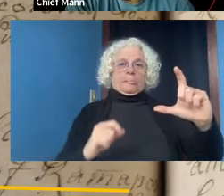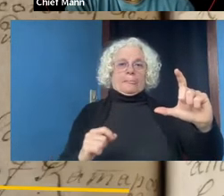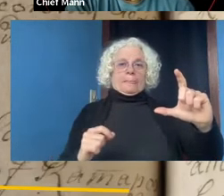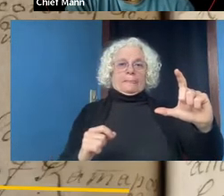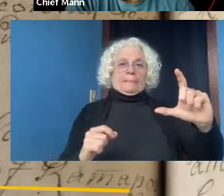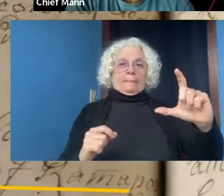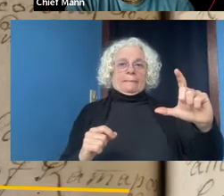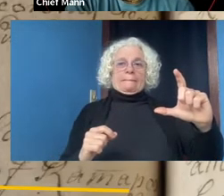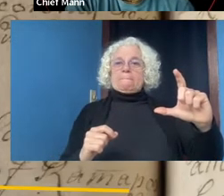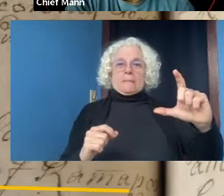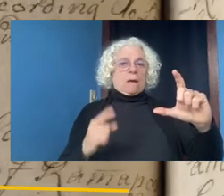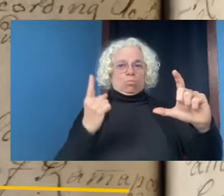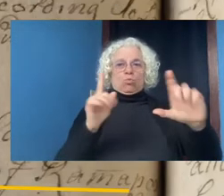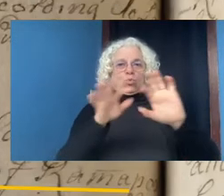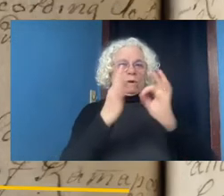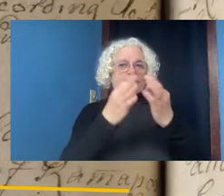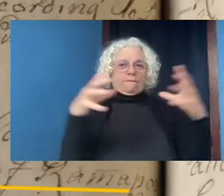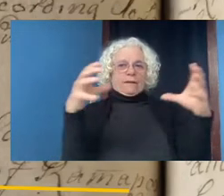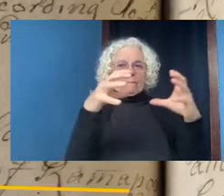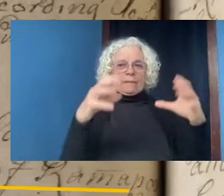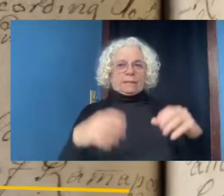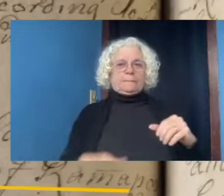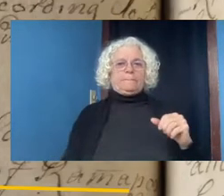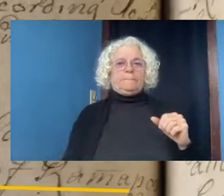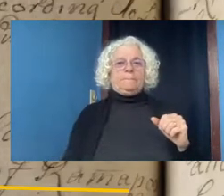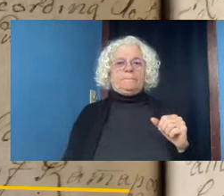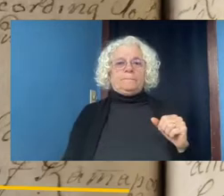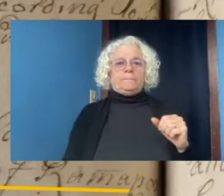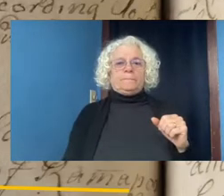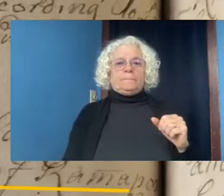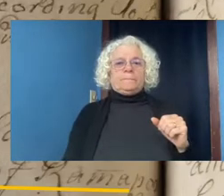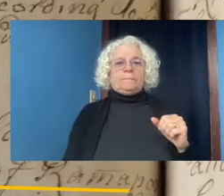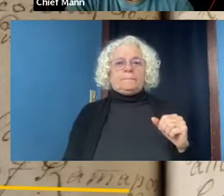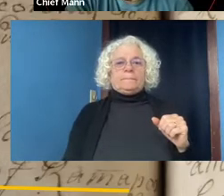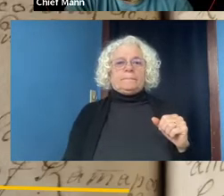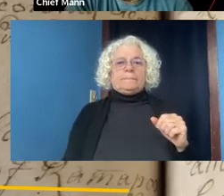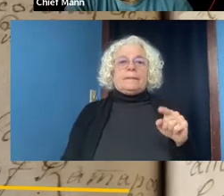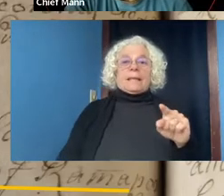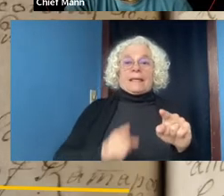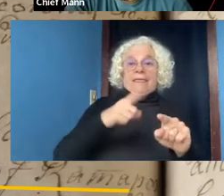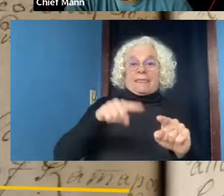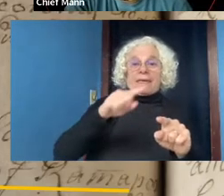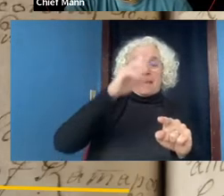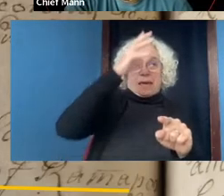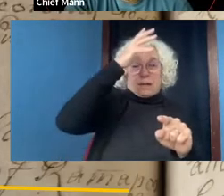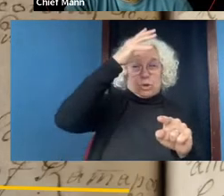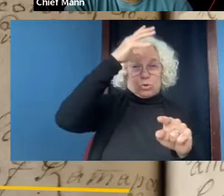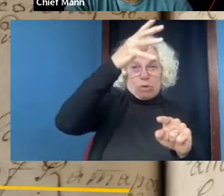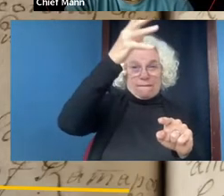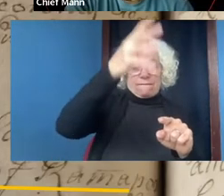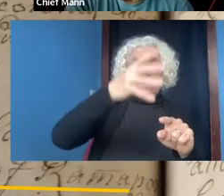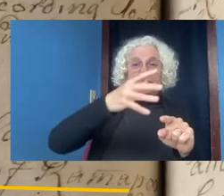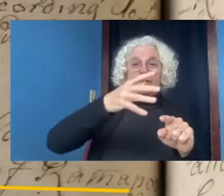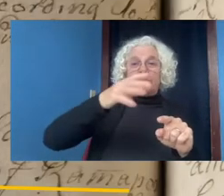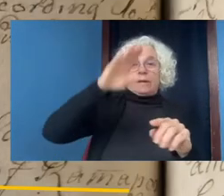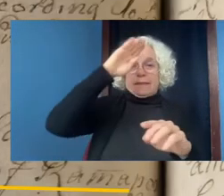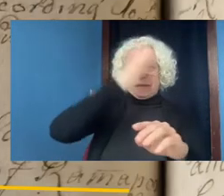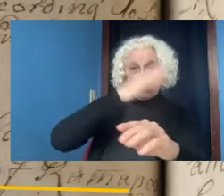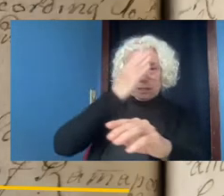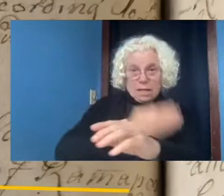one family. Uncle, father, grandfather, sons, brothers.